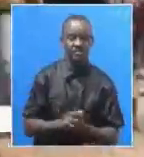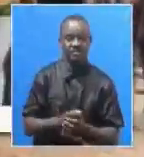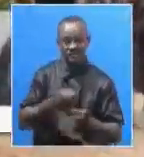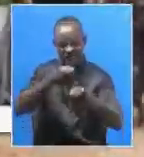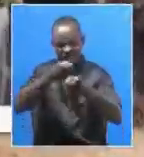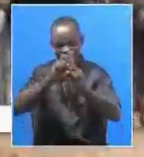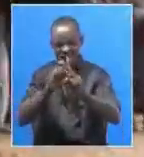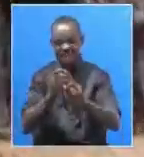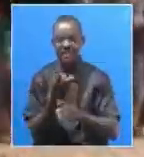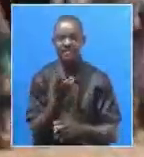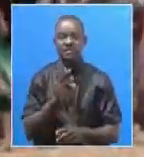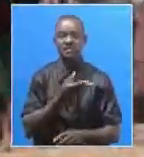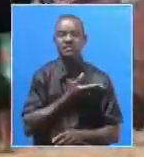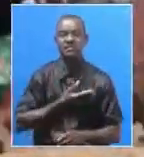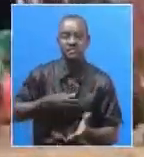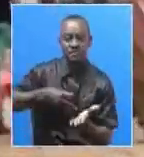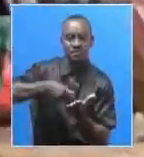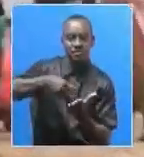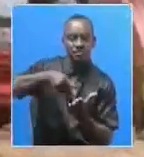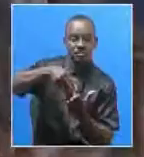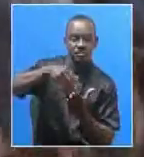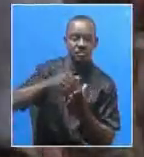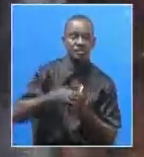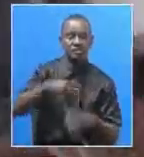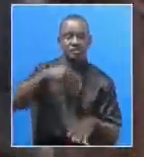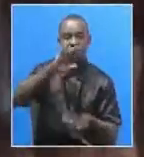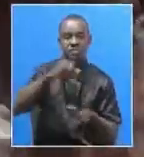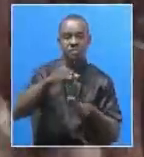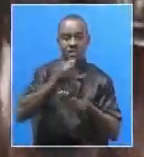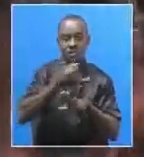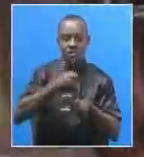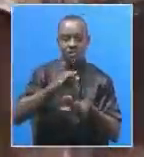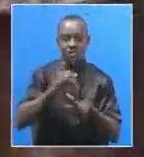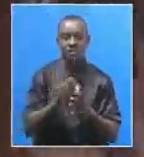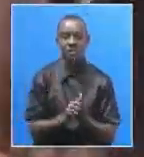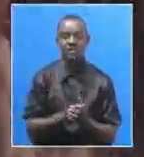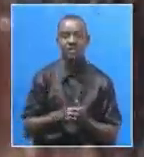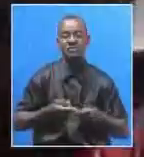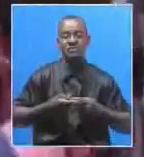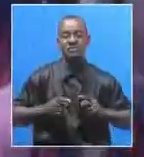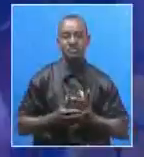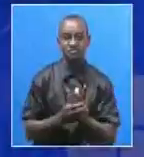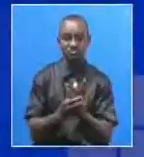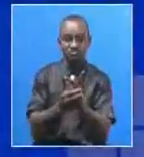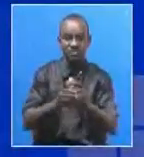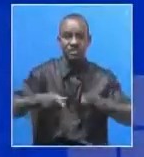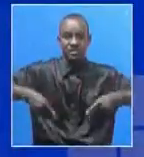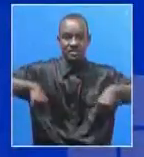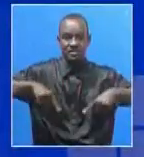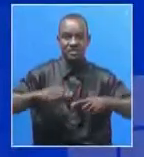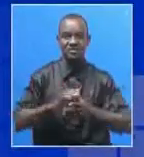women marching in support of Ouattara in Abidjan's northern Abobo neighbourhood.